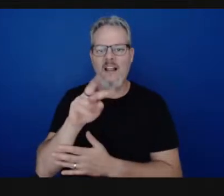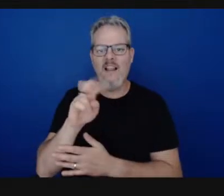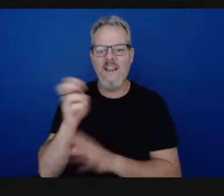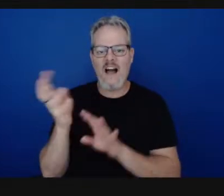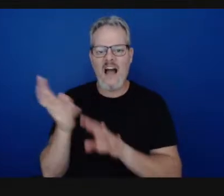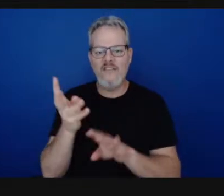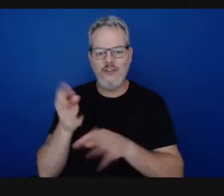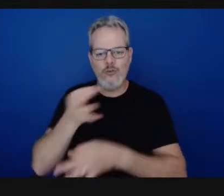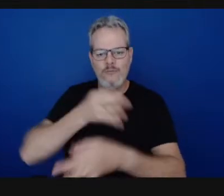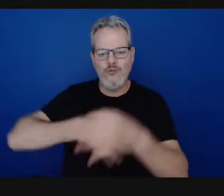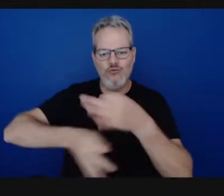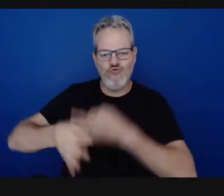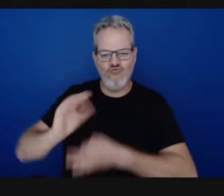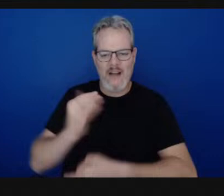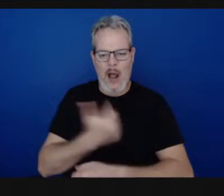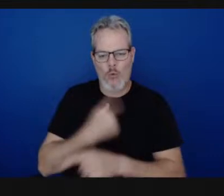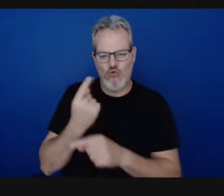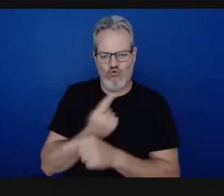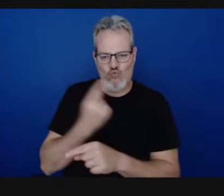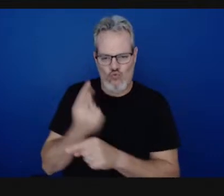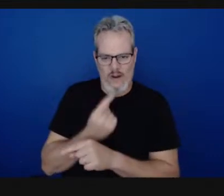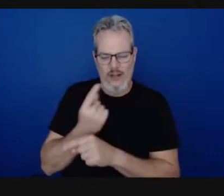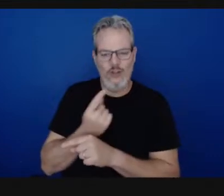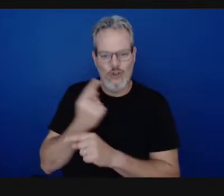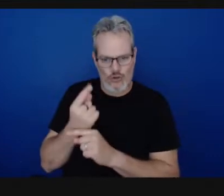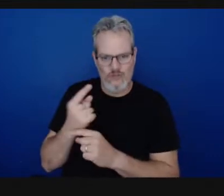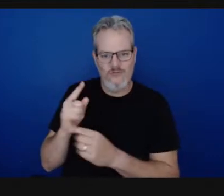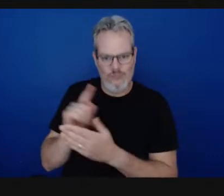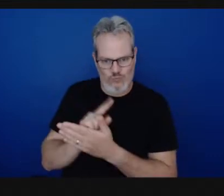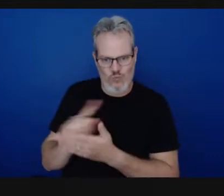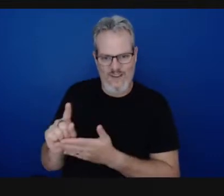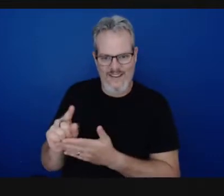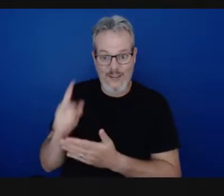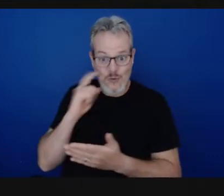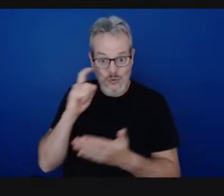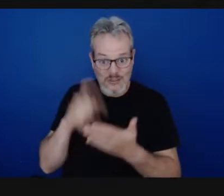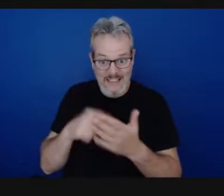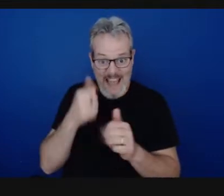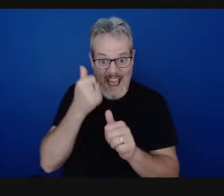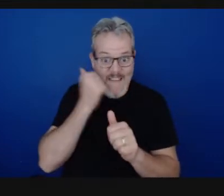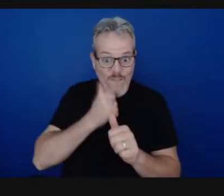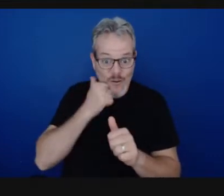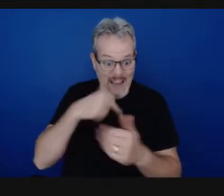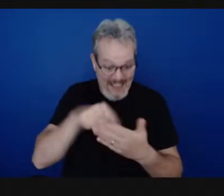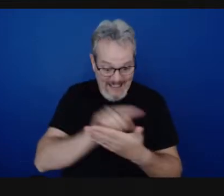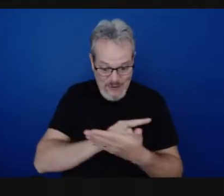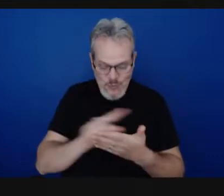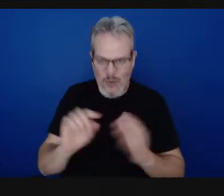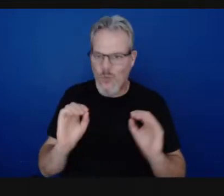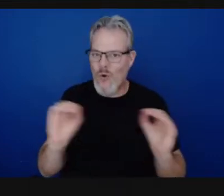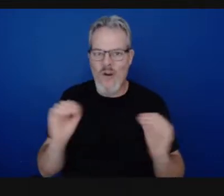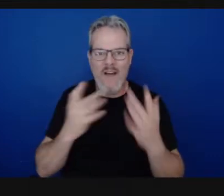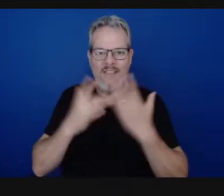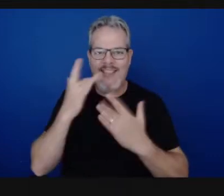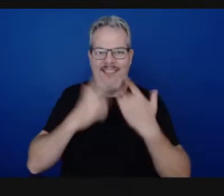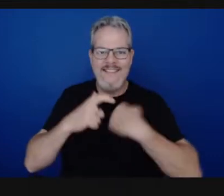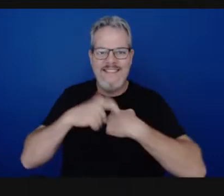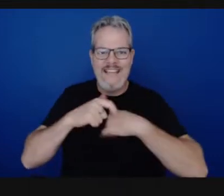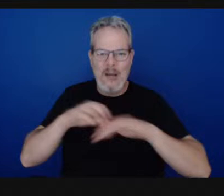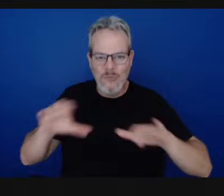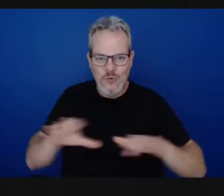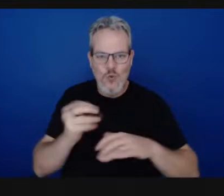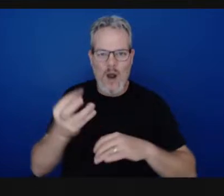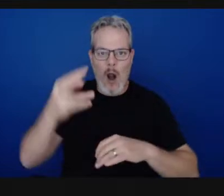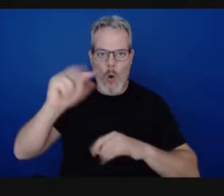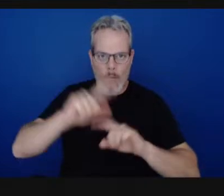regular update, since if you look, it'll be something happening every day this week. We probably won't have time to do our own, but we'll stream as many of these